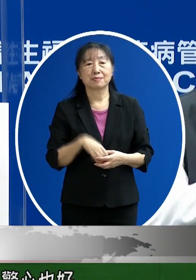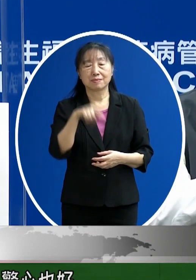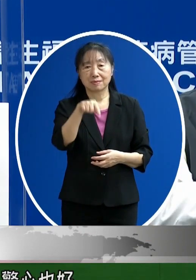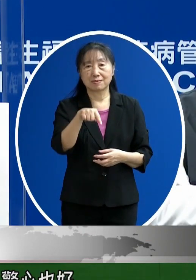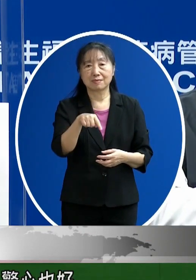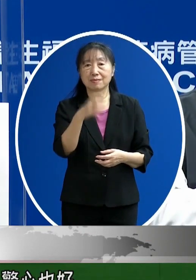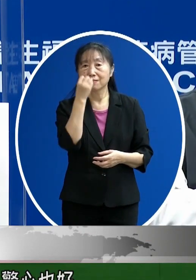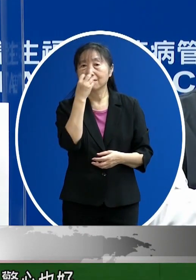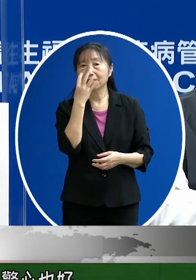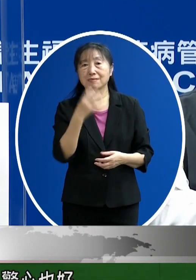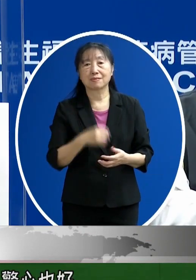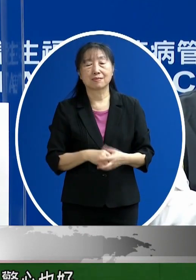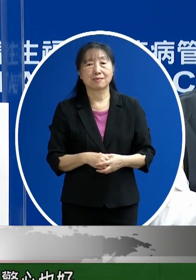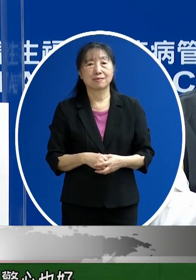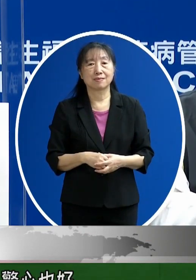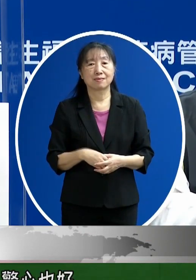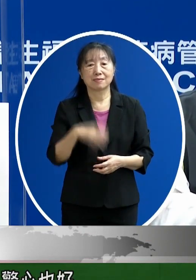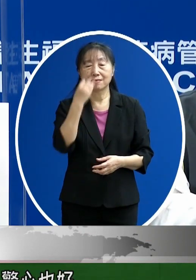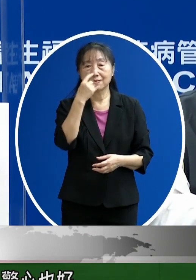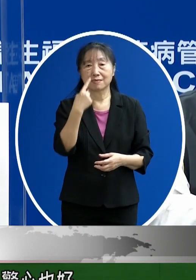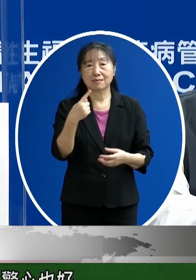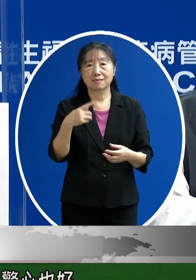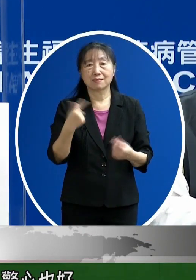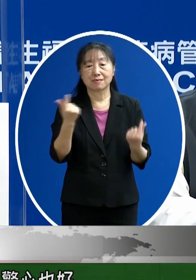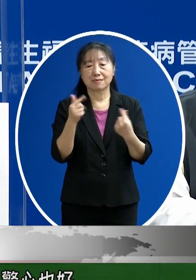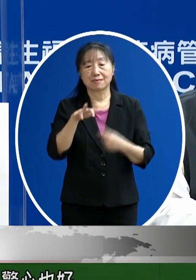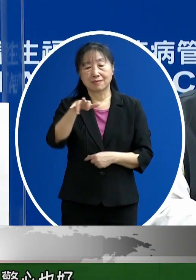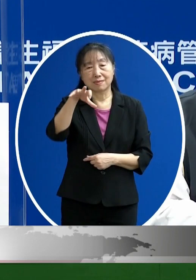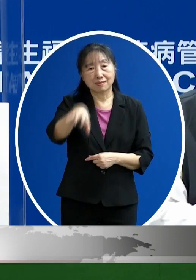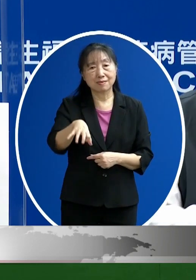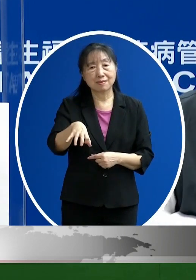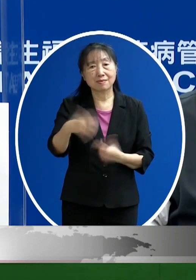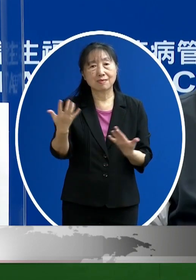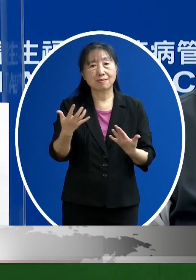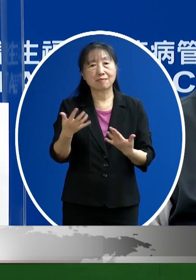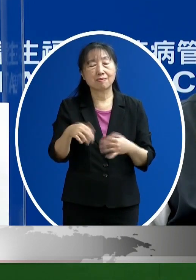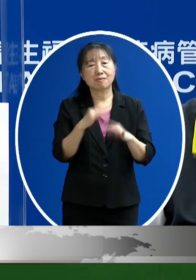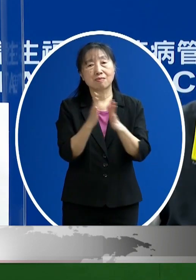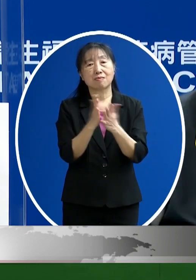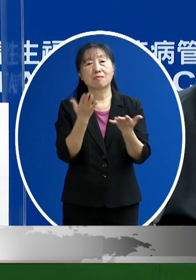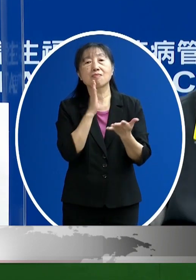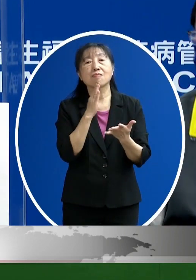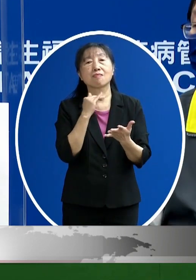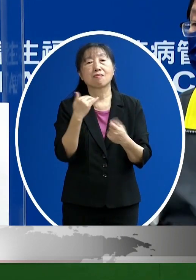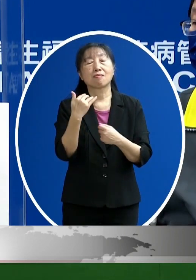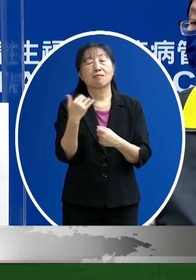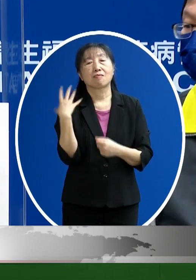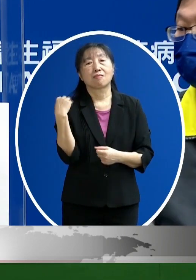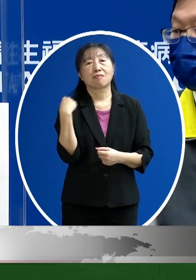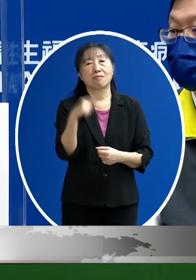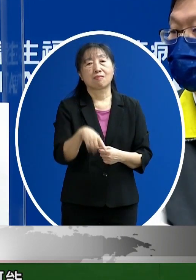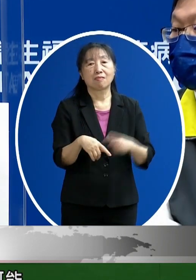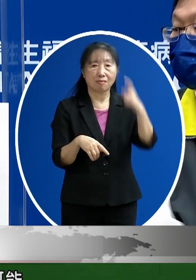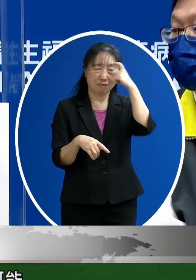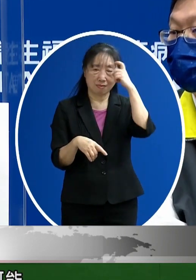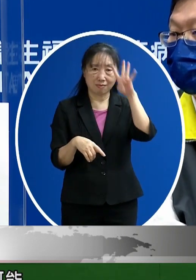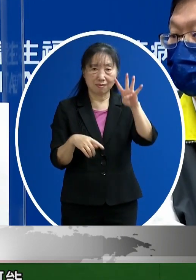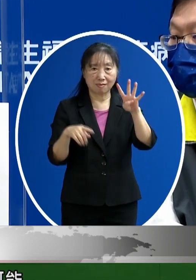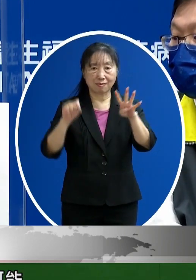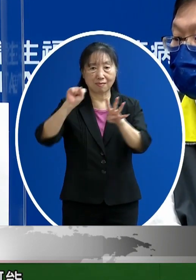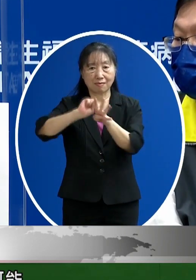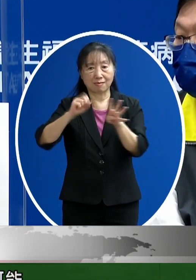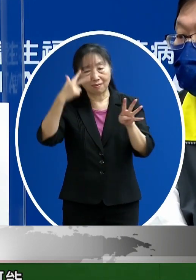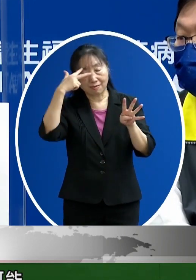This comes as something of a surprise to us and perhaps even as a shock. If we are not vigilant or if we are negligent, it would certainly